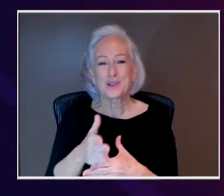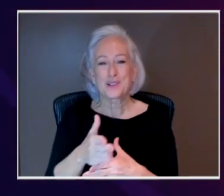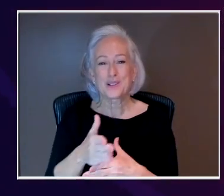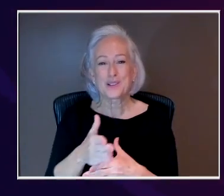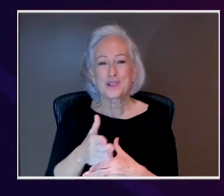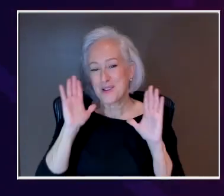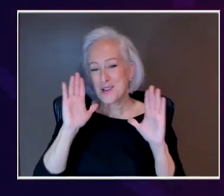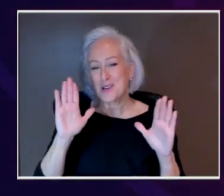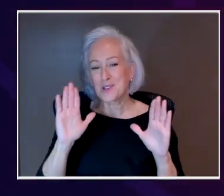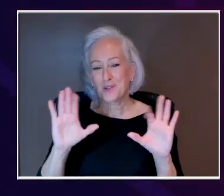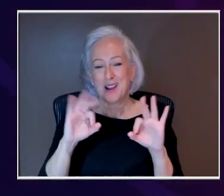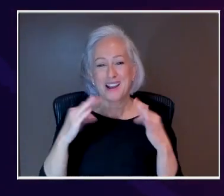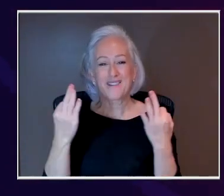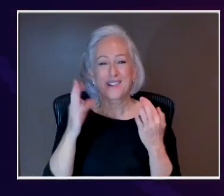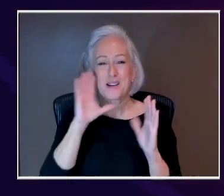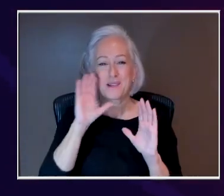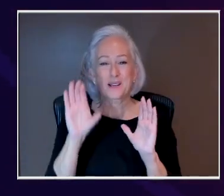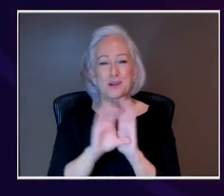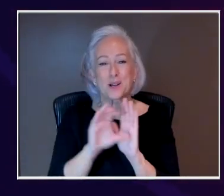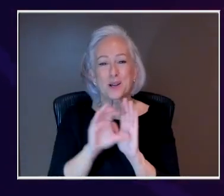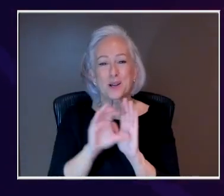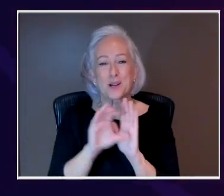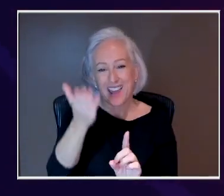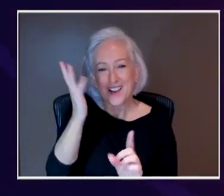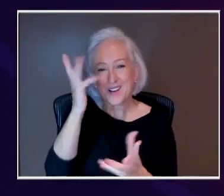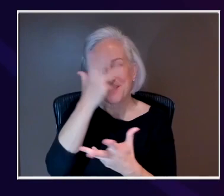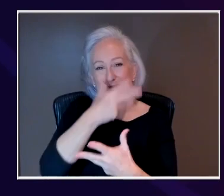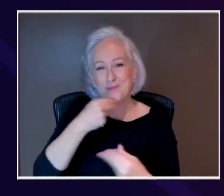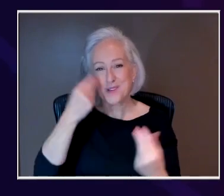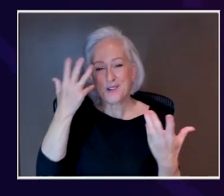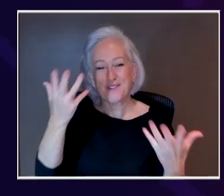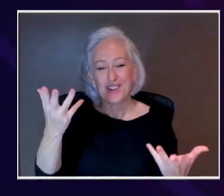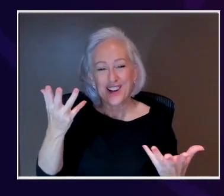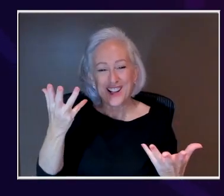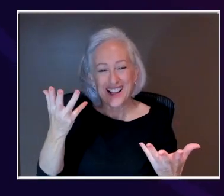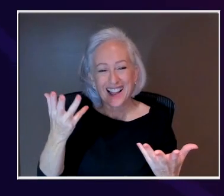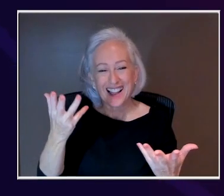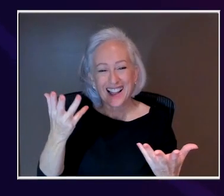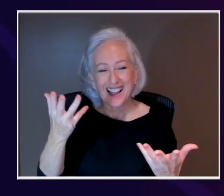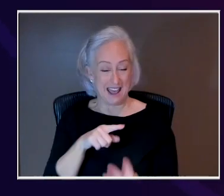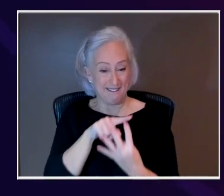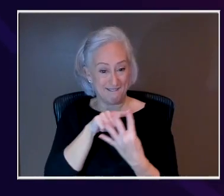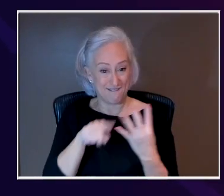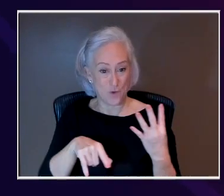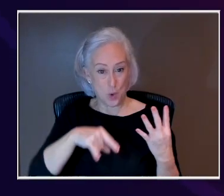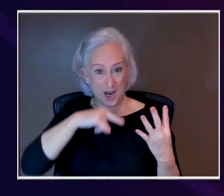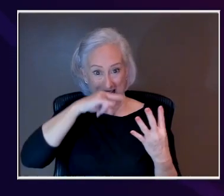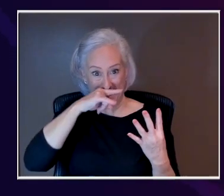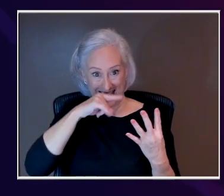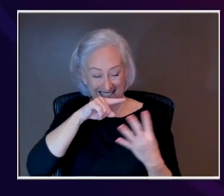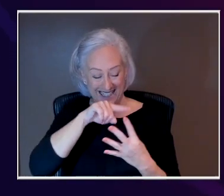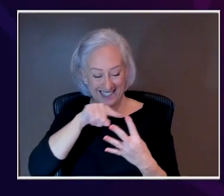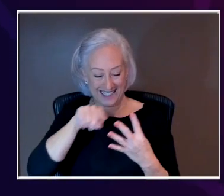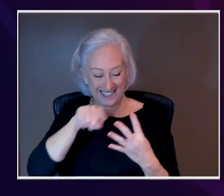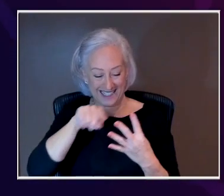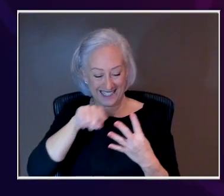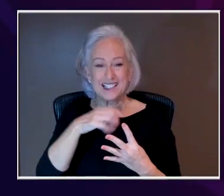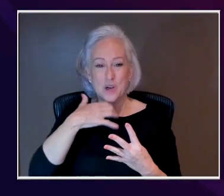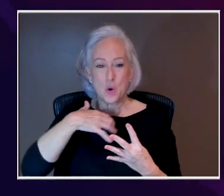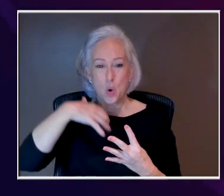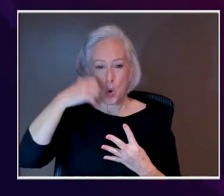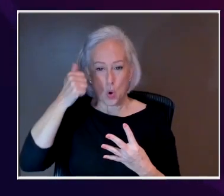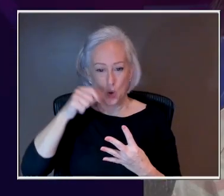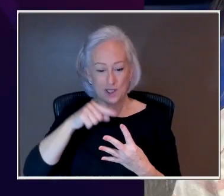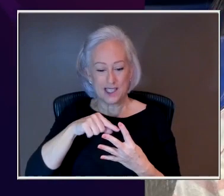pictures. Who are we looking at? This is a beautiful cast. Yeah, so I have 4 kids, so you're looking at, my oldest is Gabby,